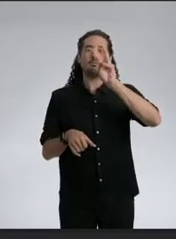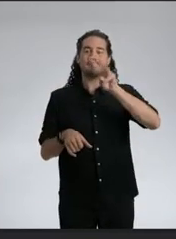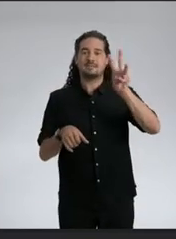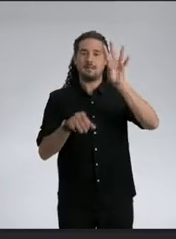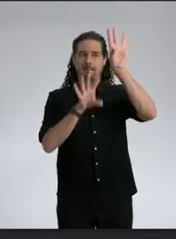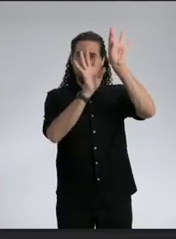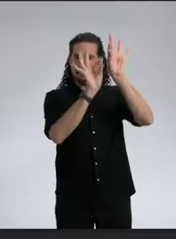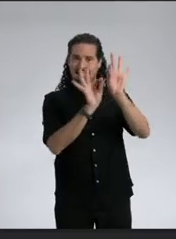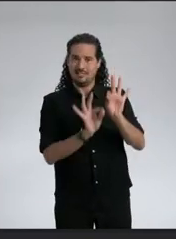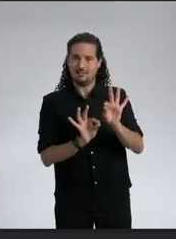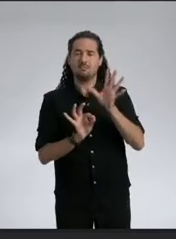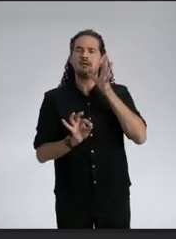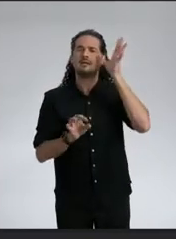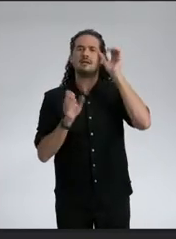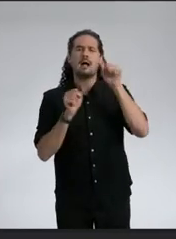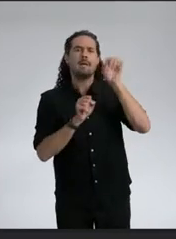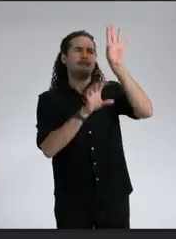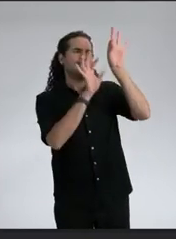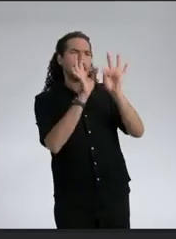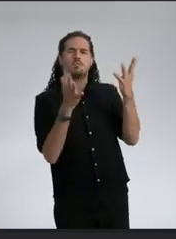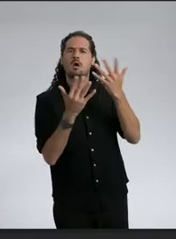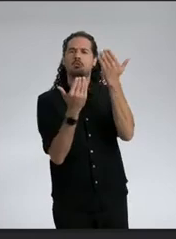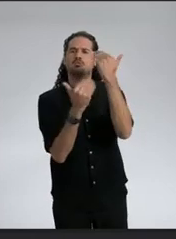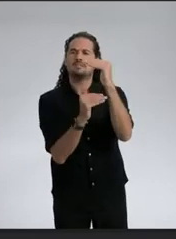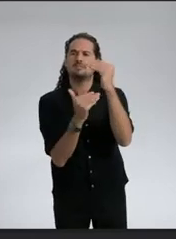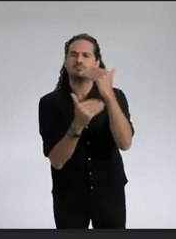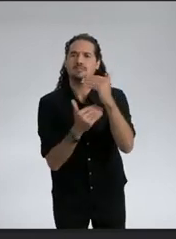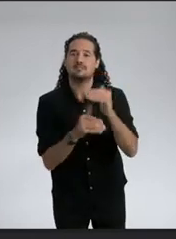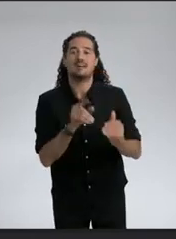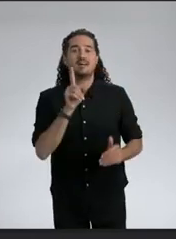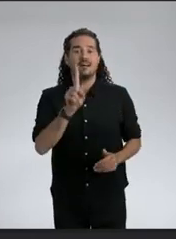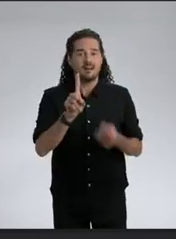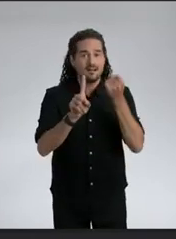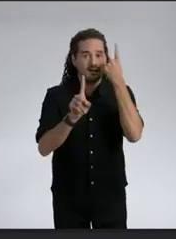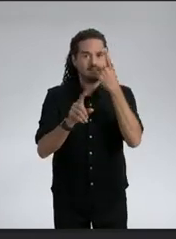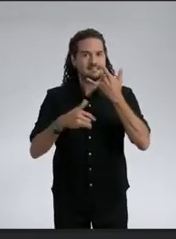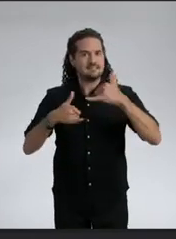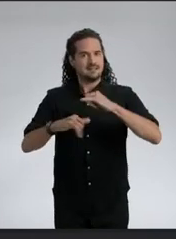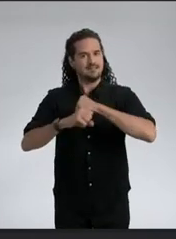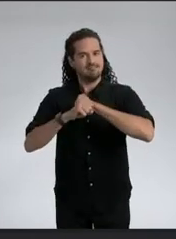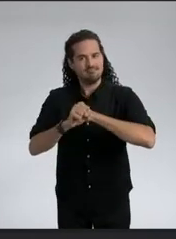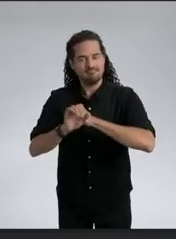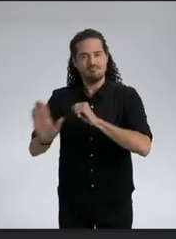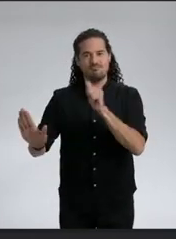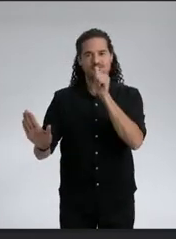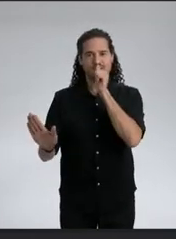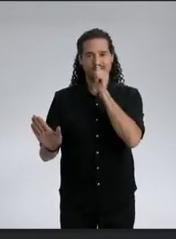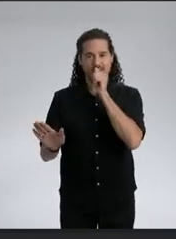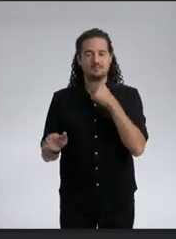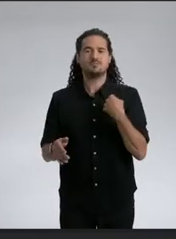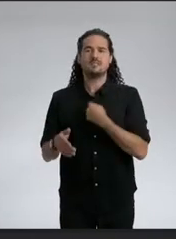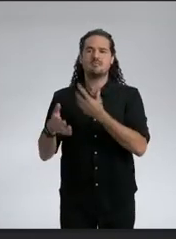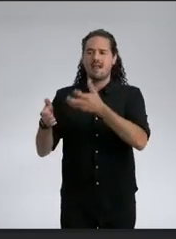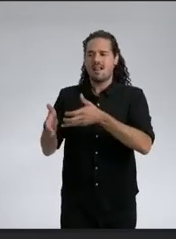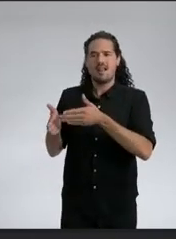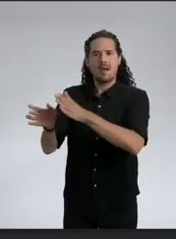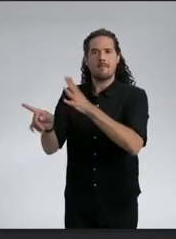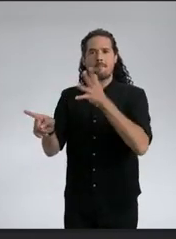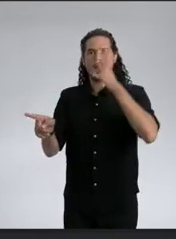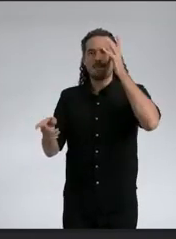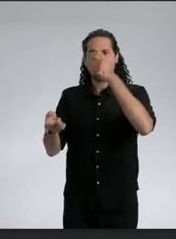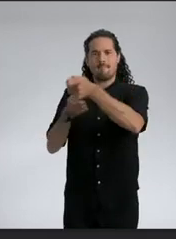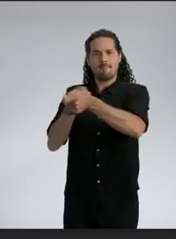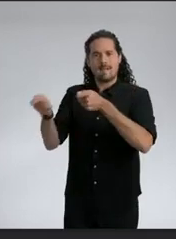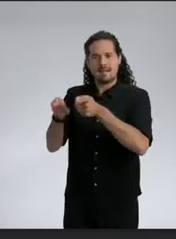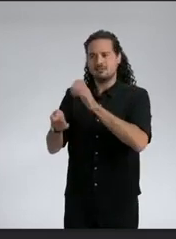apps and sites should be restricted, all while protecting user privacy. We wanted to allow parents to manage and restrict the apps